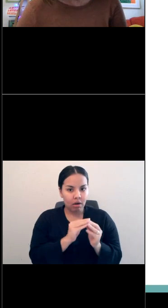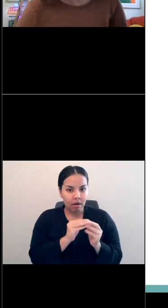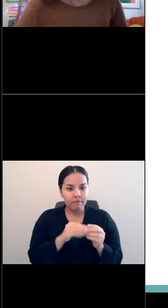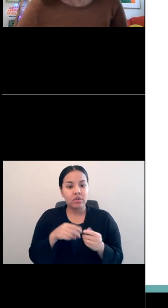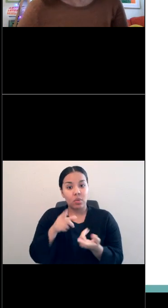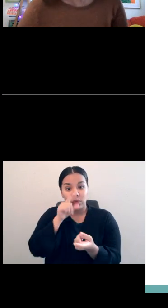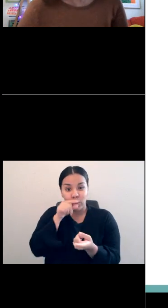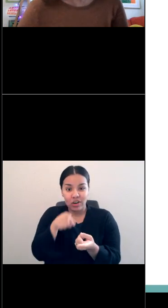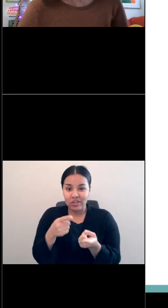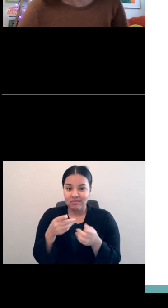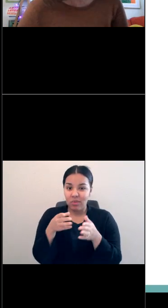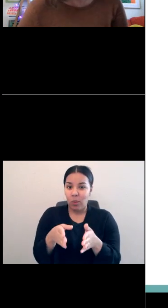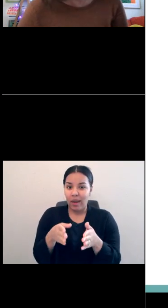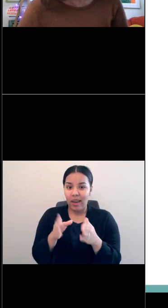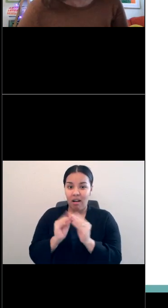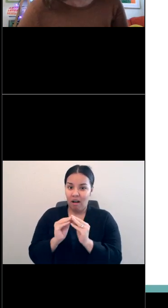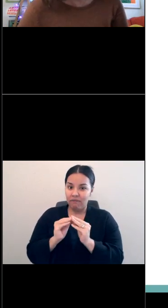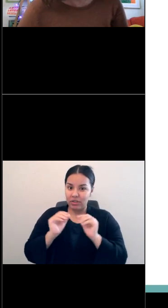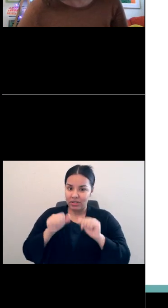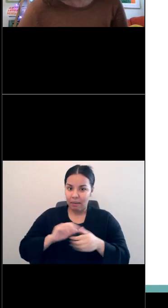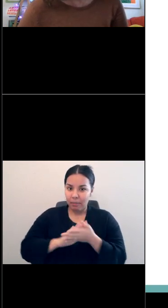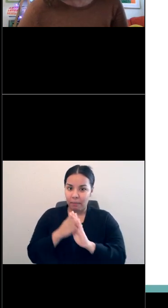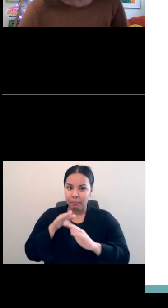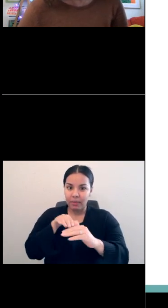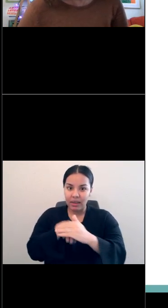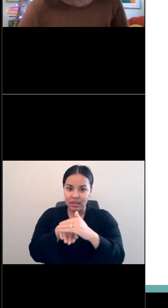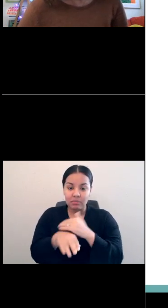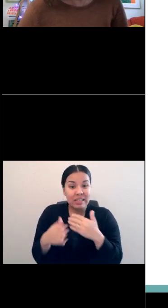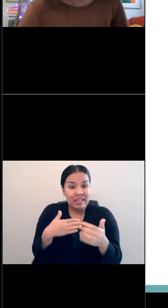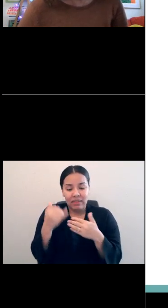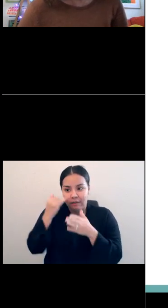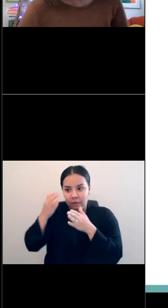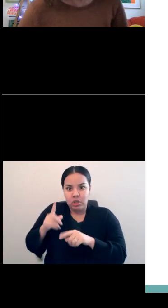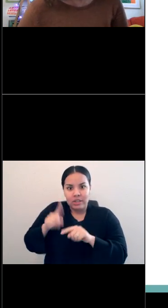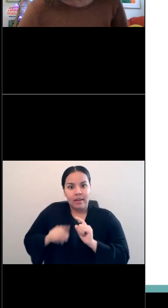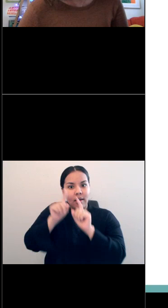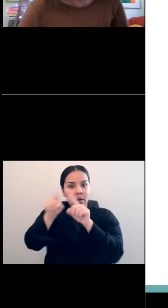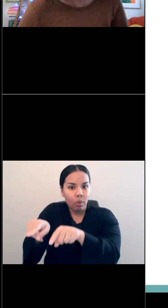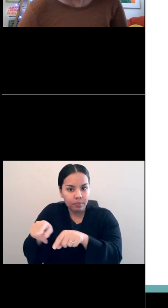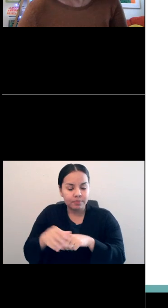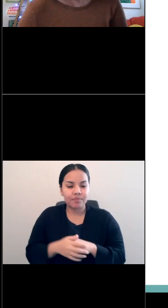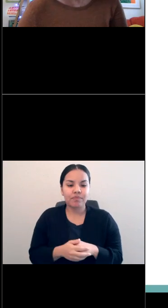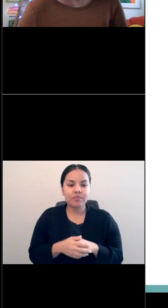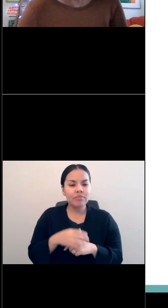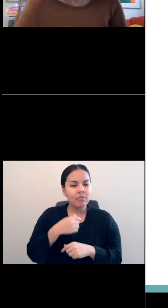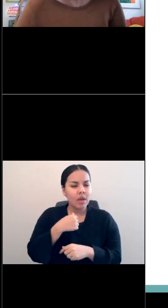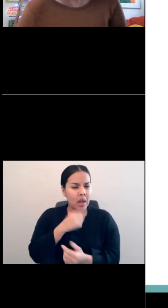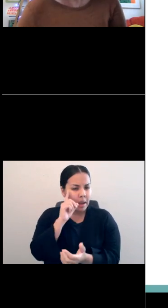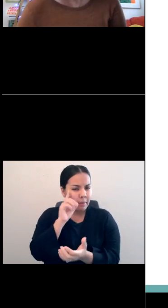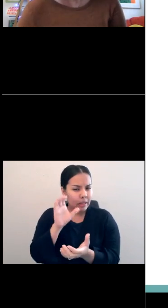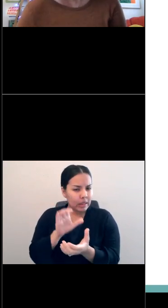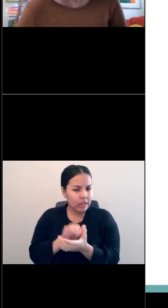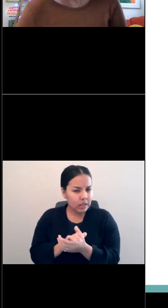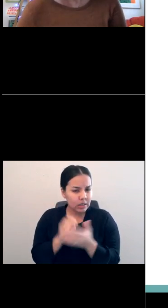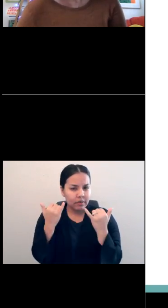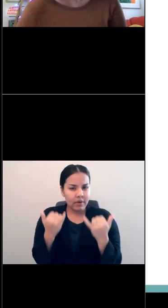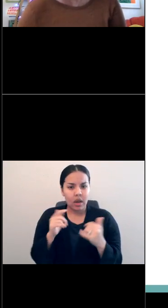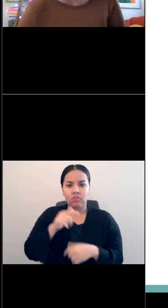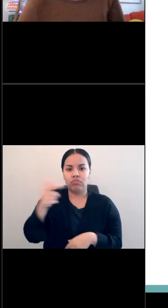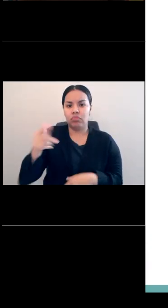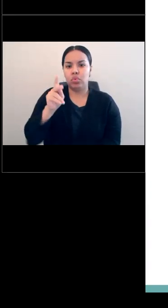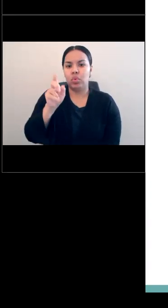accessible, even if they can't make it. And I believe I'm going to turn it over to Kelly